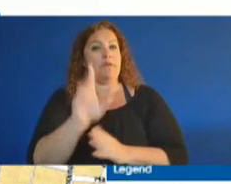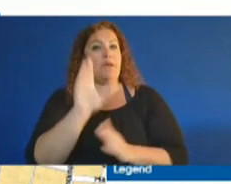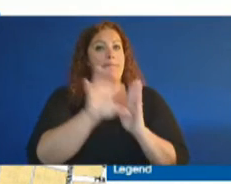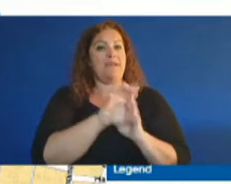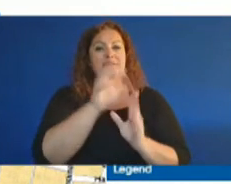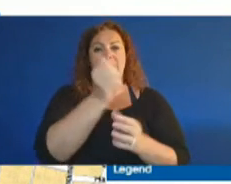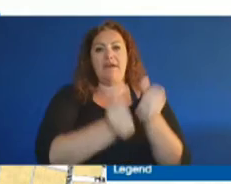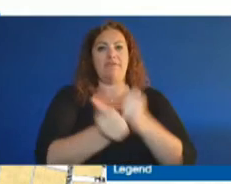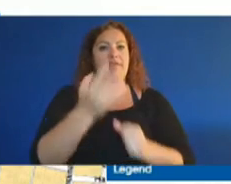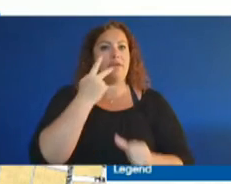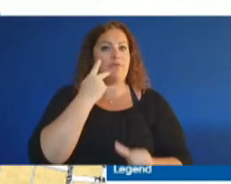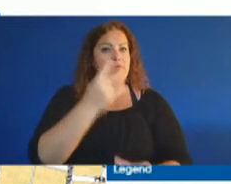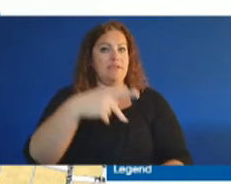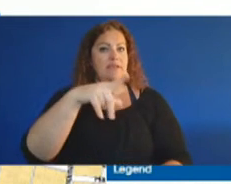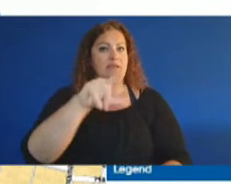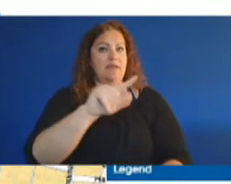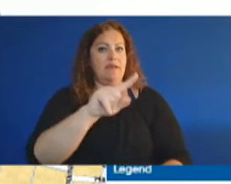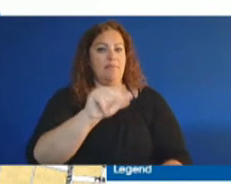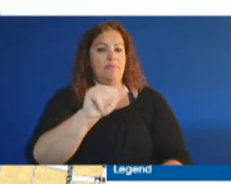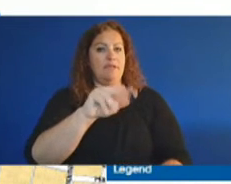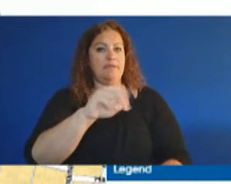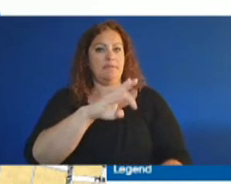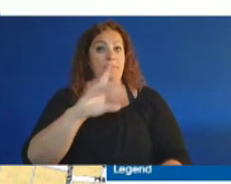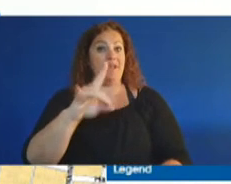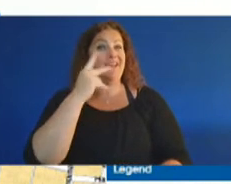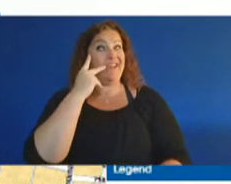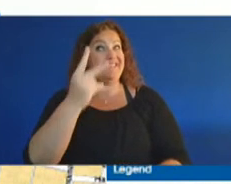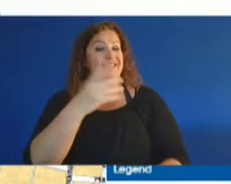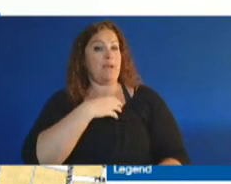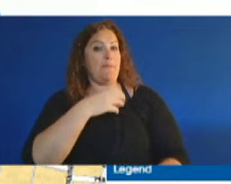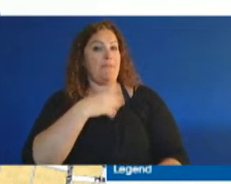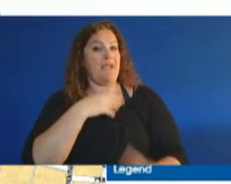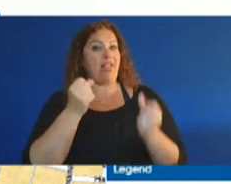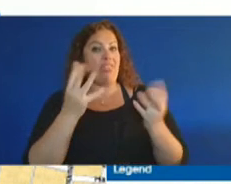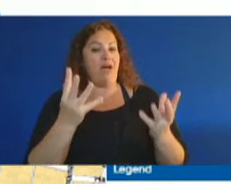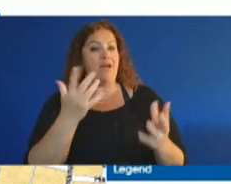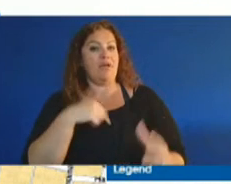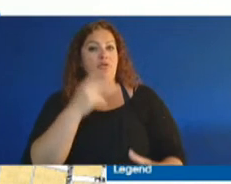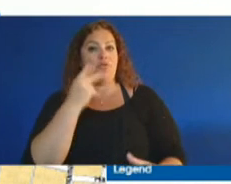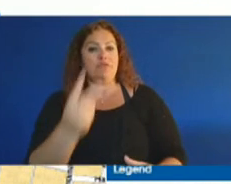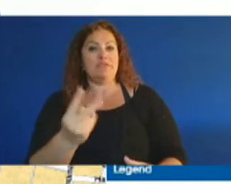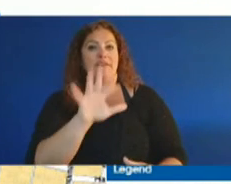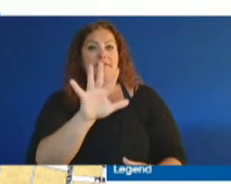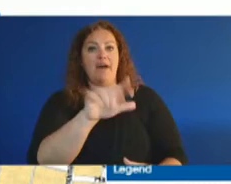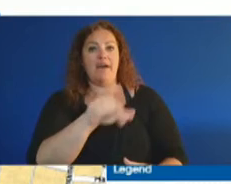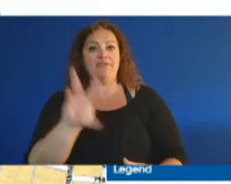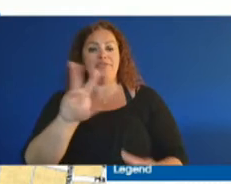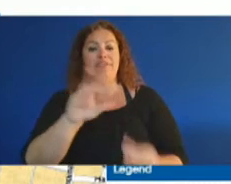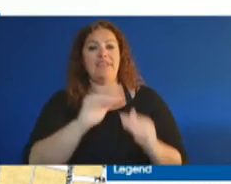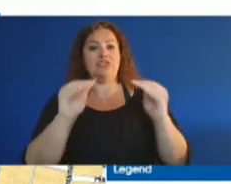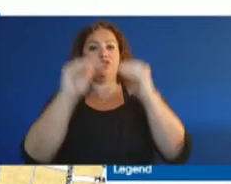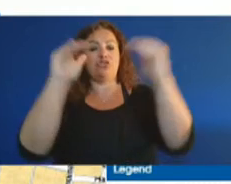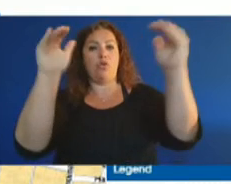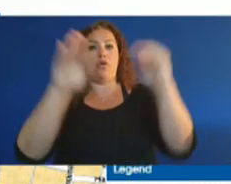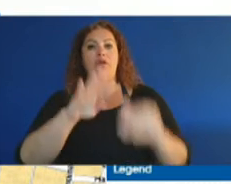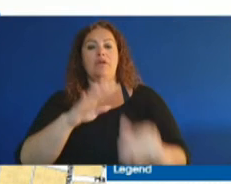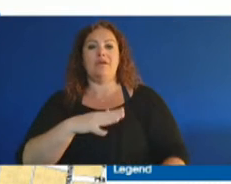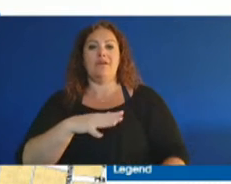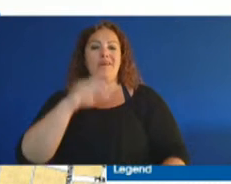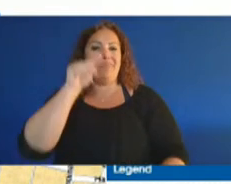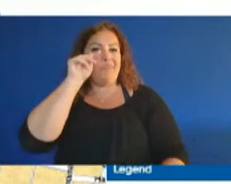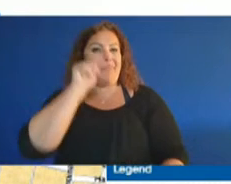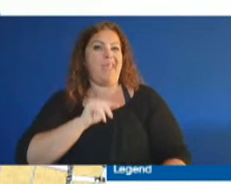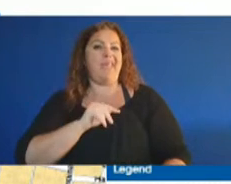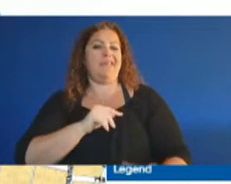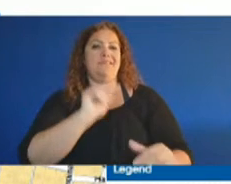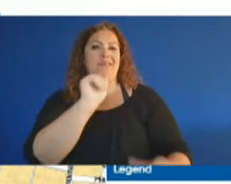we see in Plaza Midwood and I hear this lament a lot you know we just see the five six-story beige apartment building stick